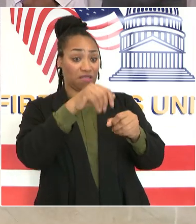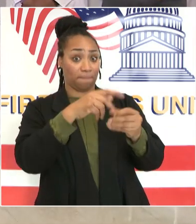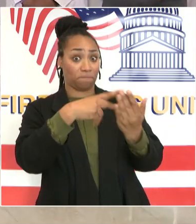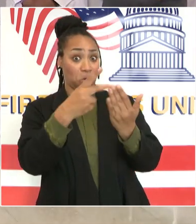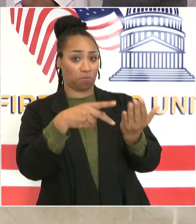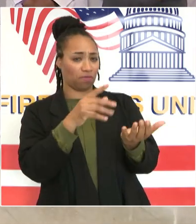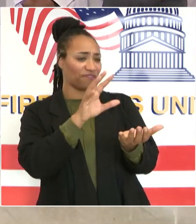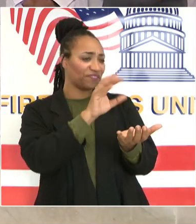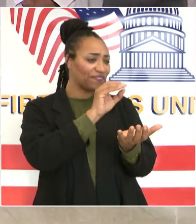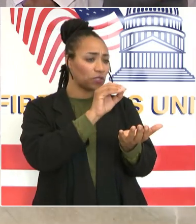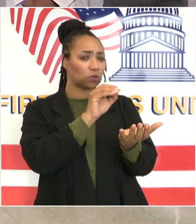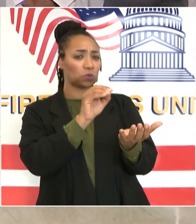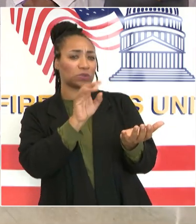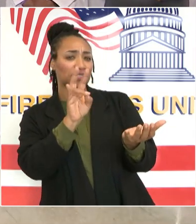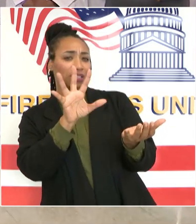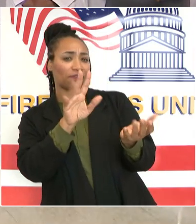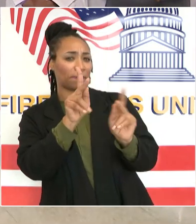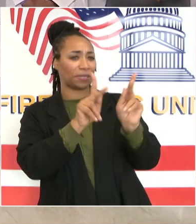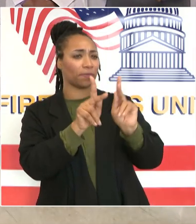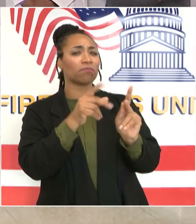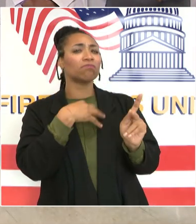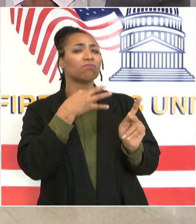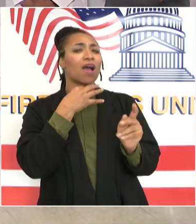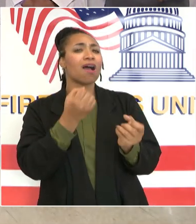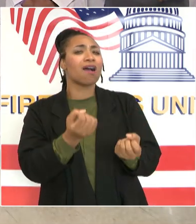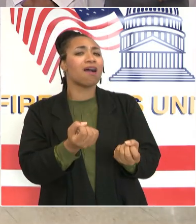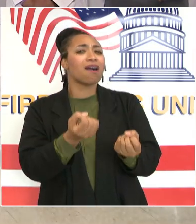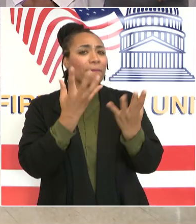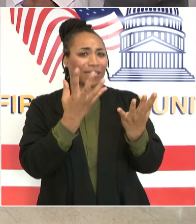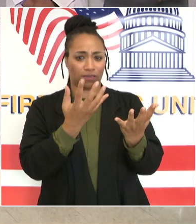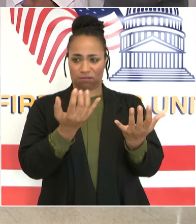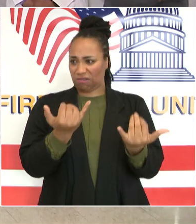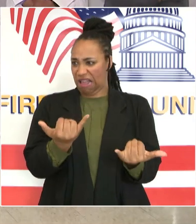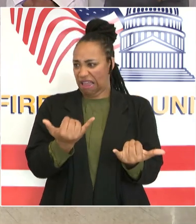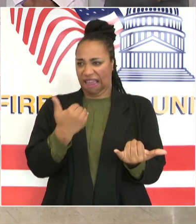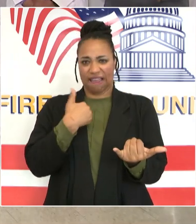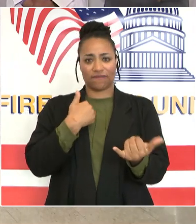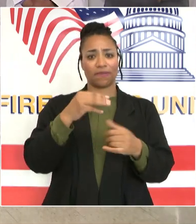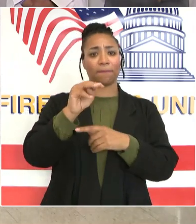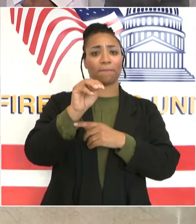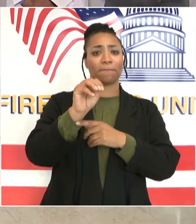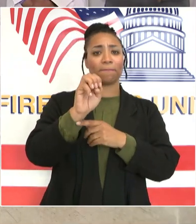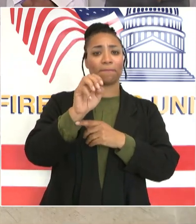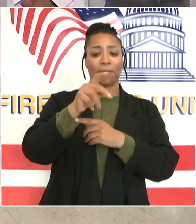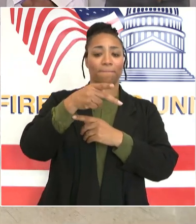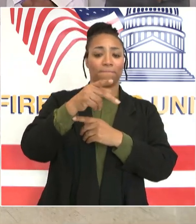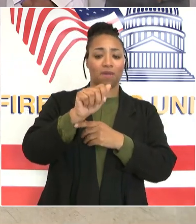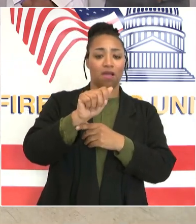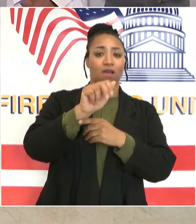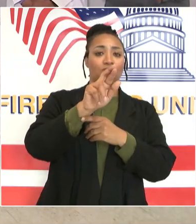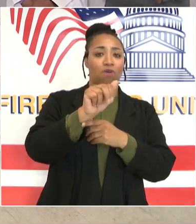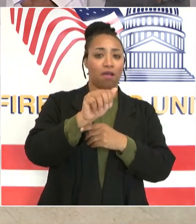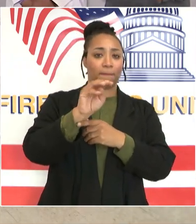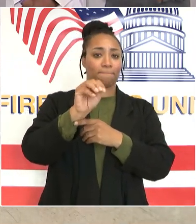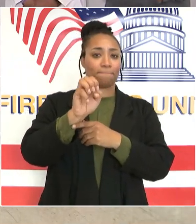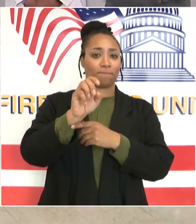currently have and how that aligns with other departments across the country? Sure. Chief or Dr.